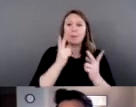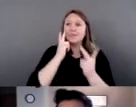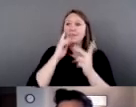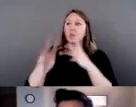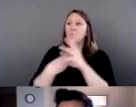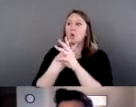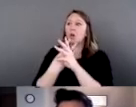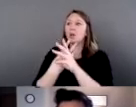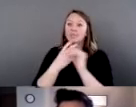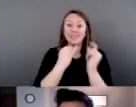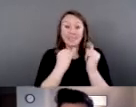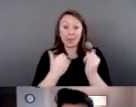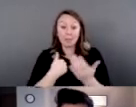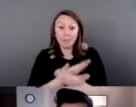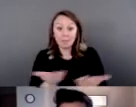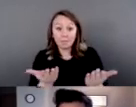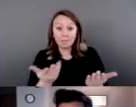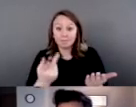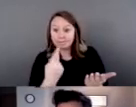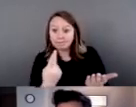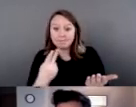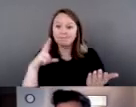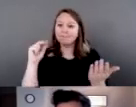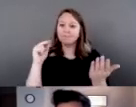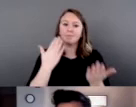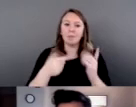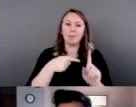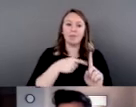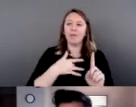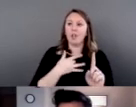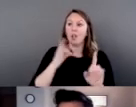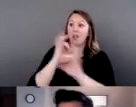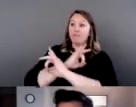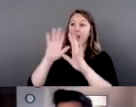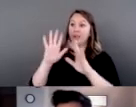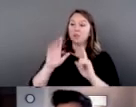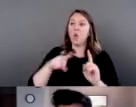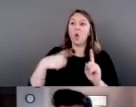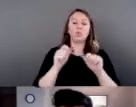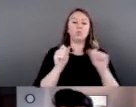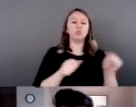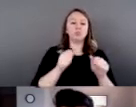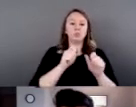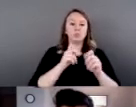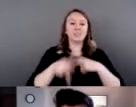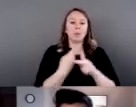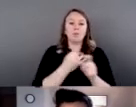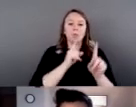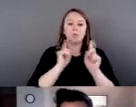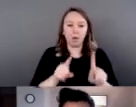of a negative light and find that violence is the only way to respond to some types of situations.